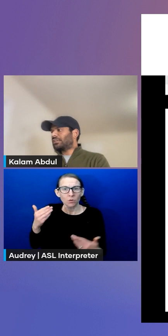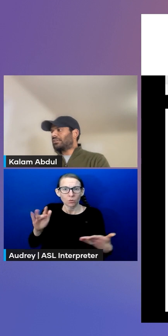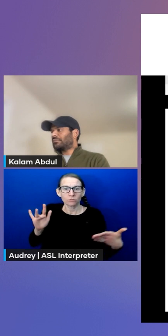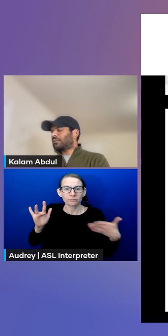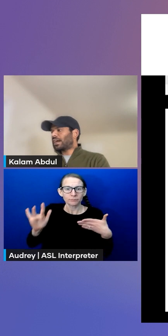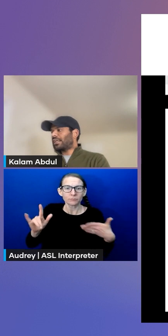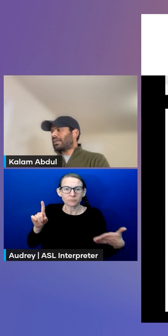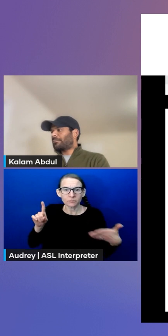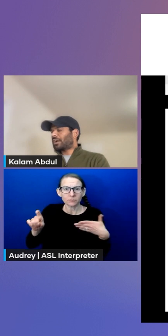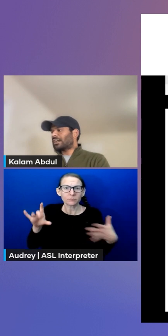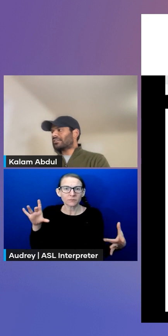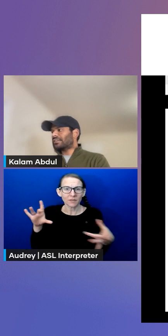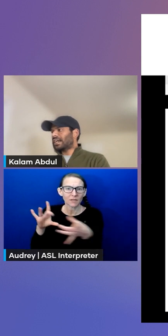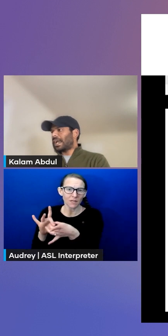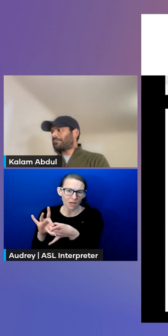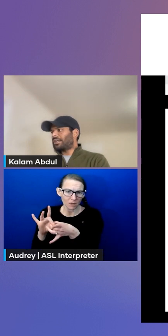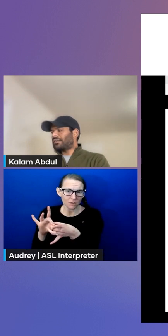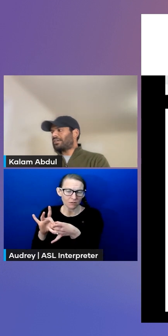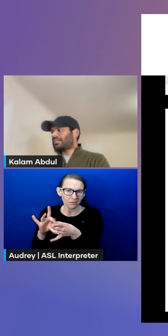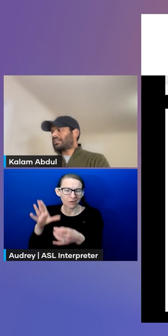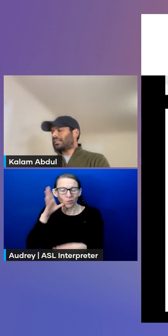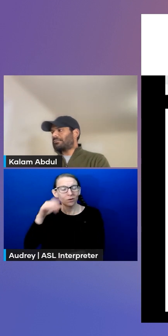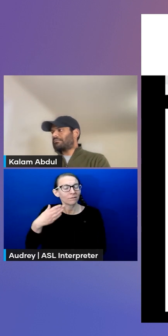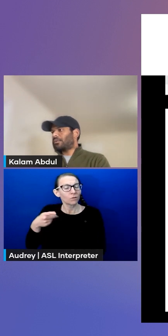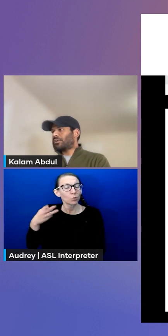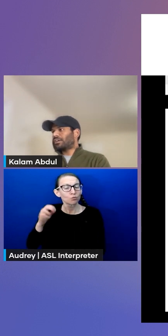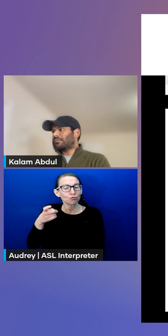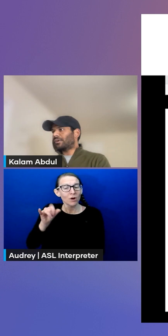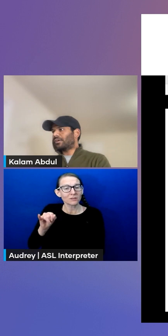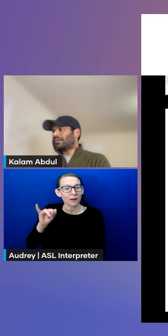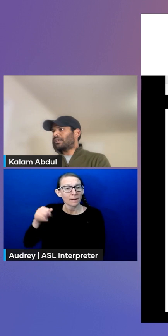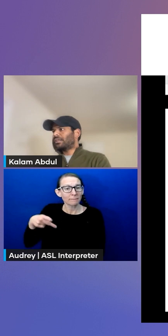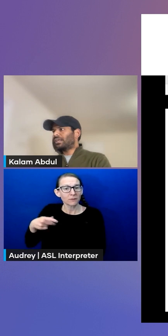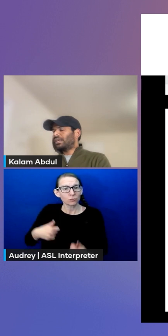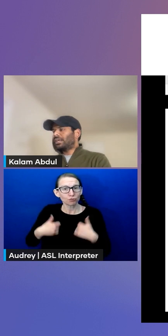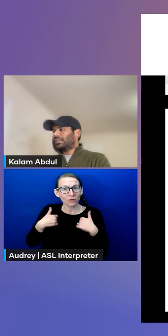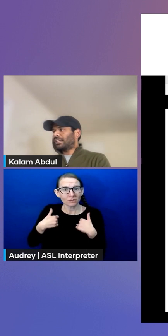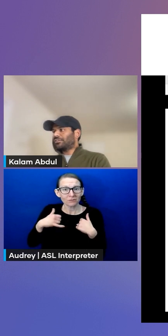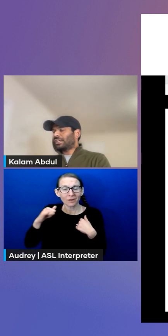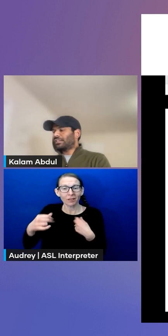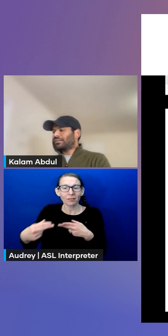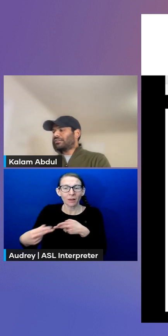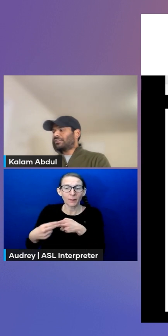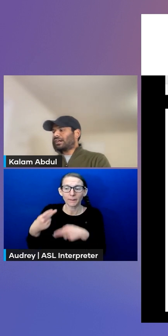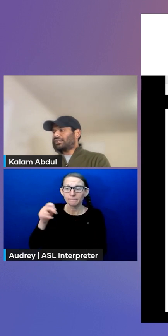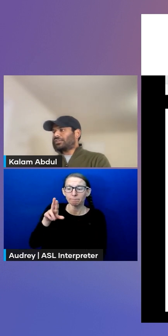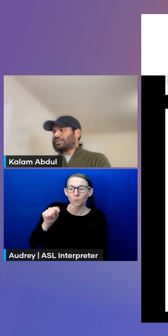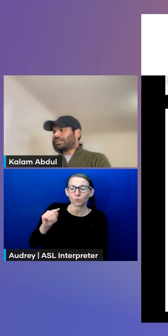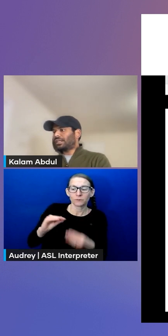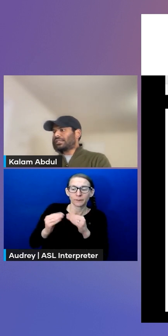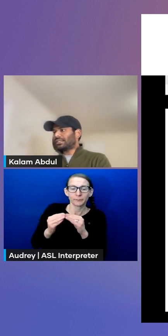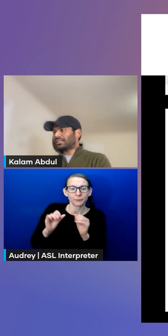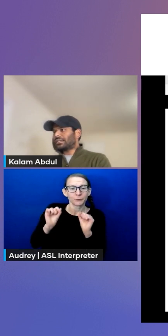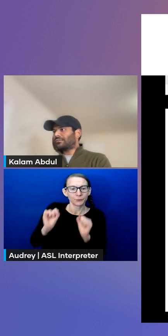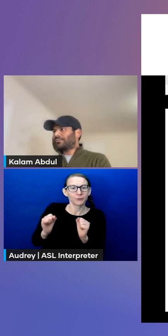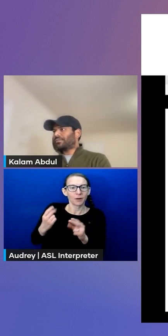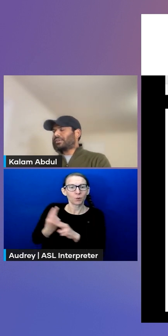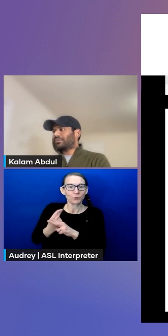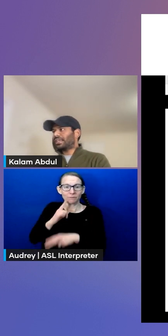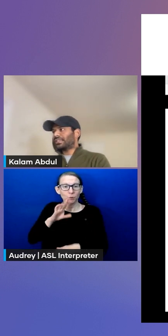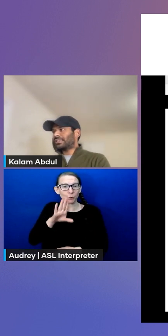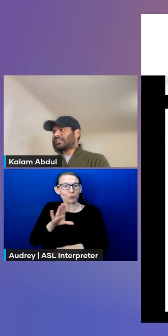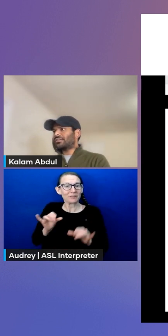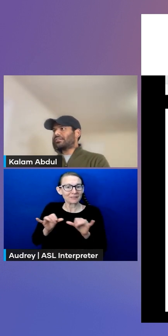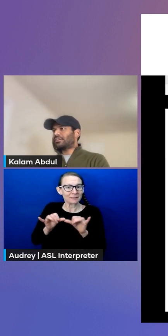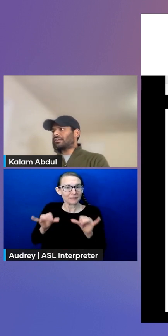will provide a proxy IP address and the port number that you can use on your system